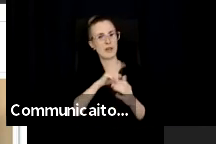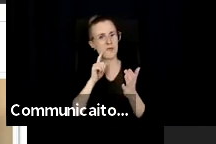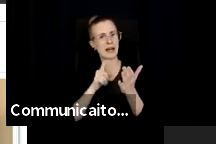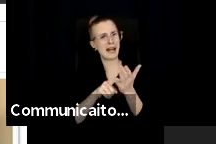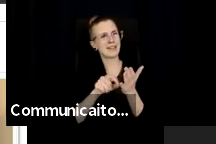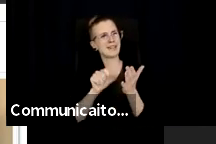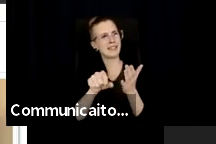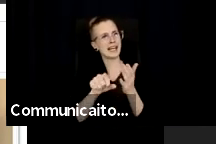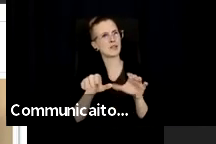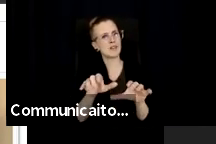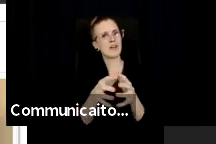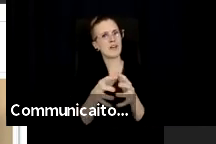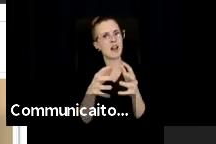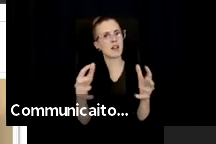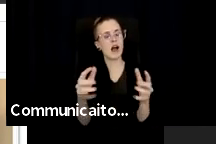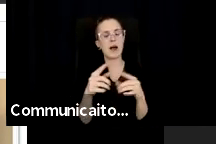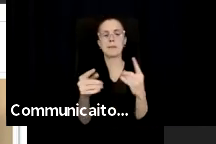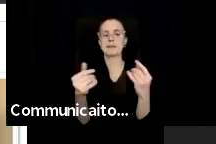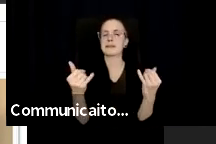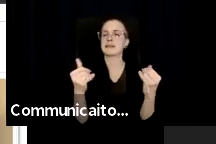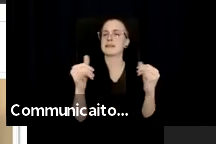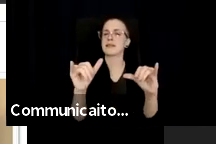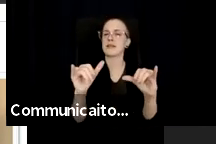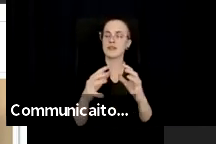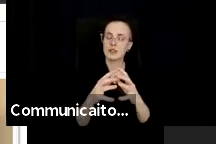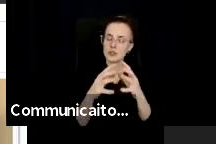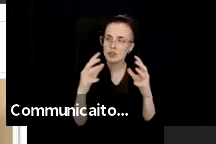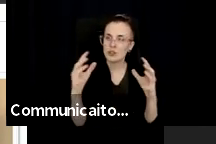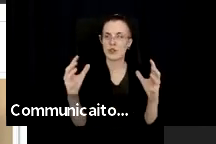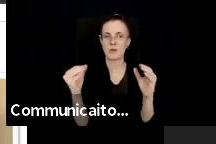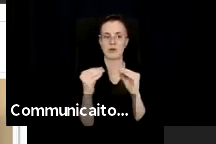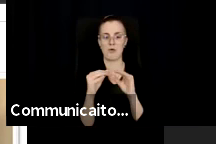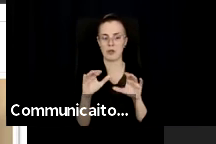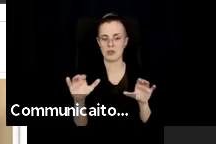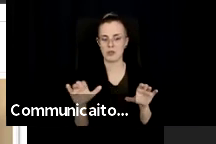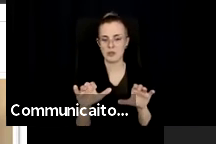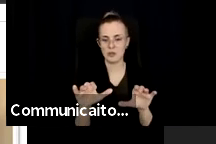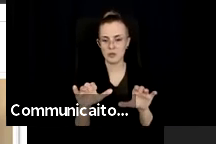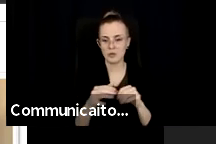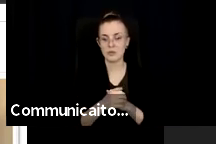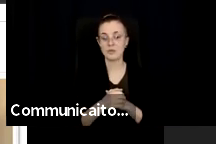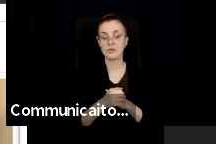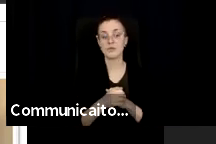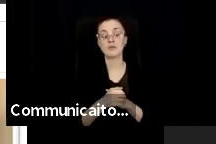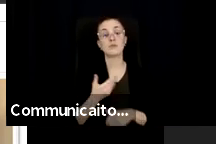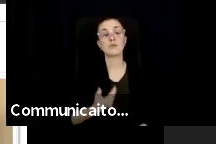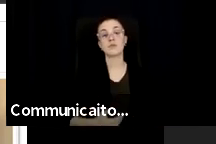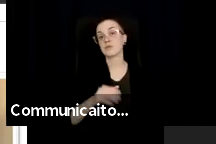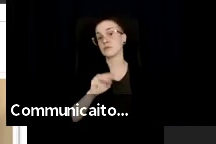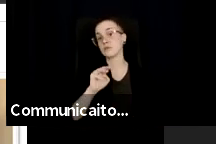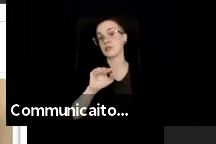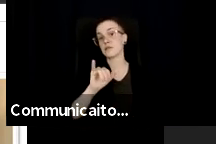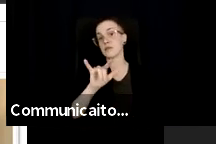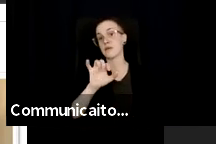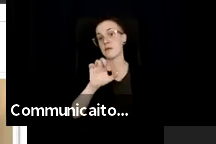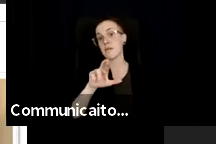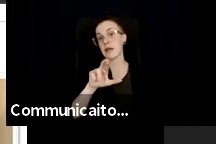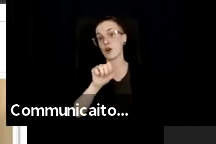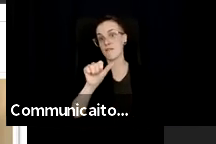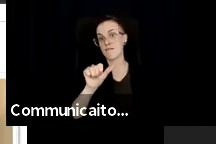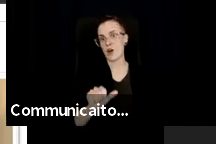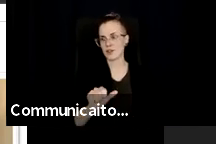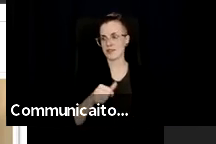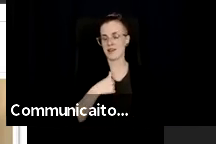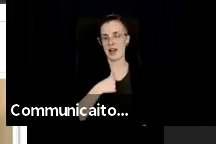is still an awful lot still to do. As mayor of Austin, I remain committed to this